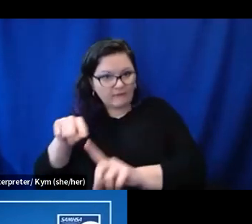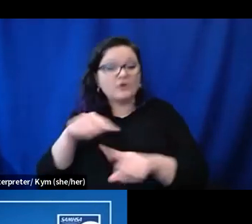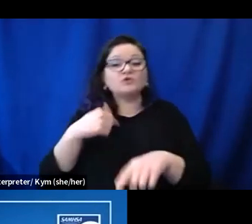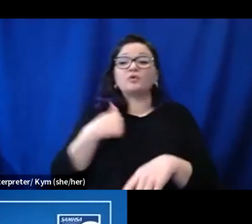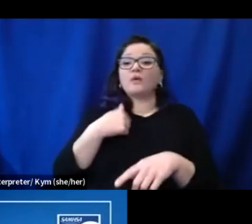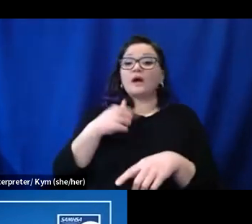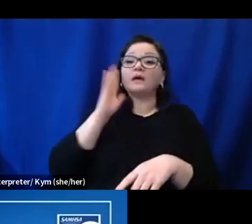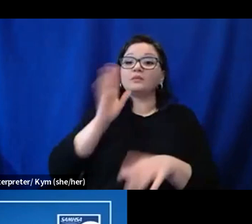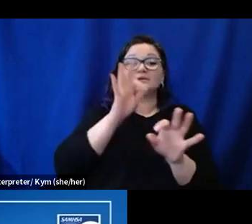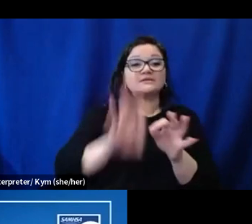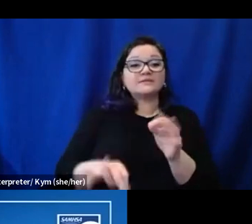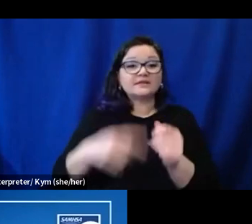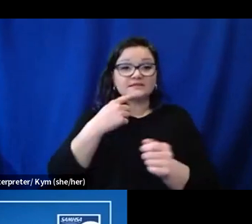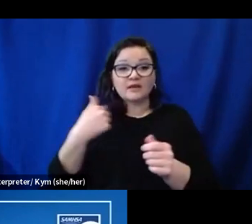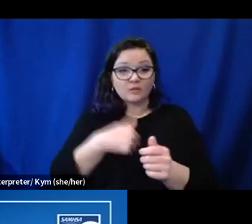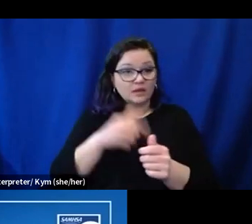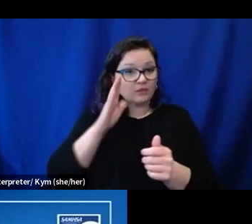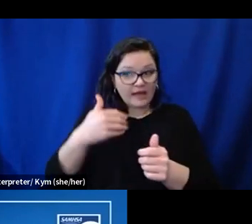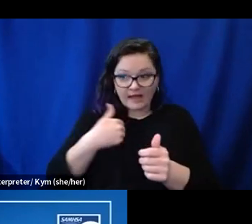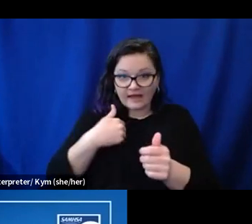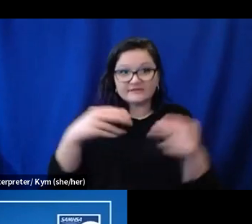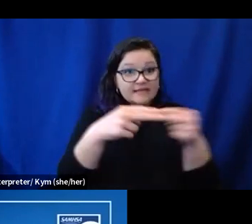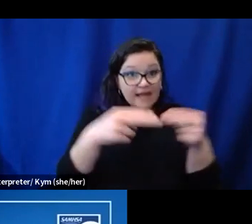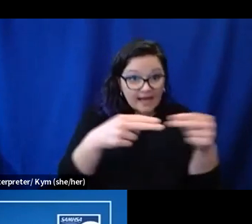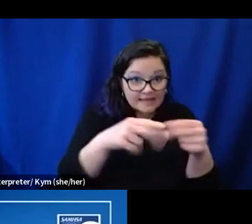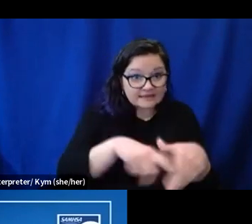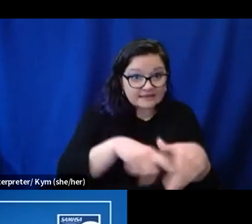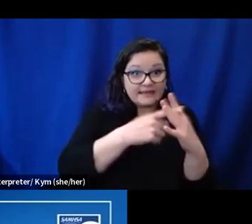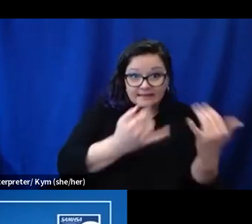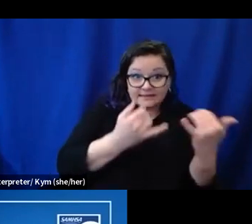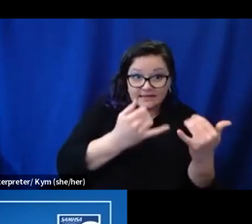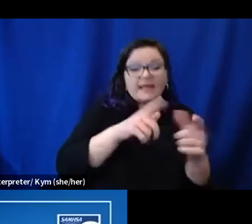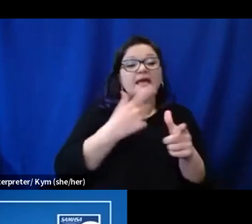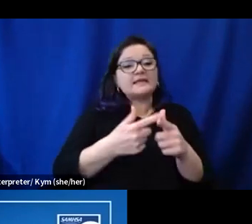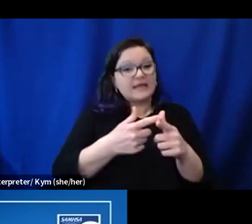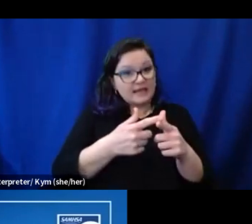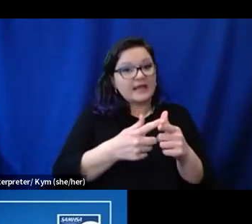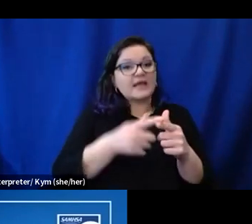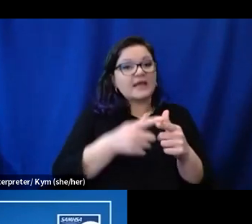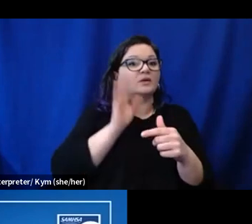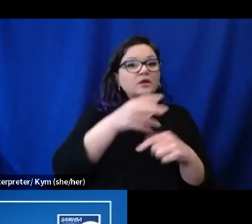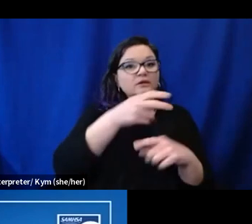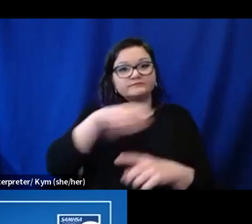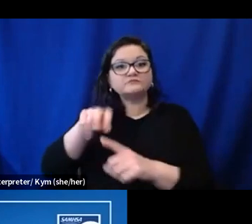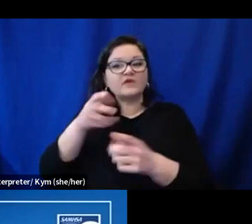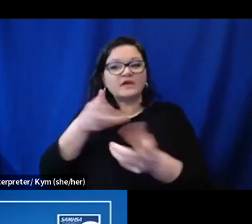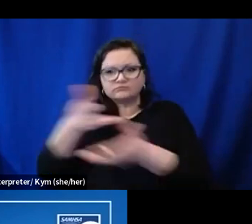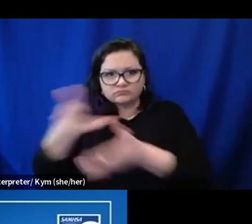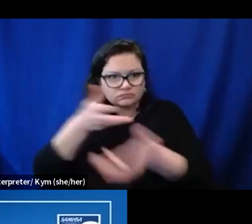simply say that we are going to have some slides in the beginning, and then we will go into a very interactive